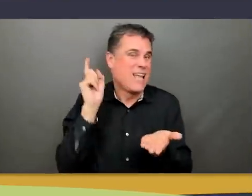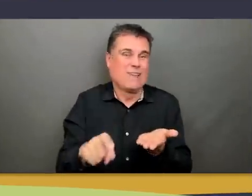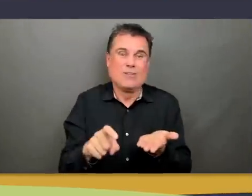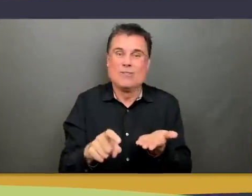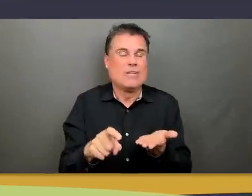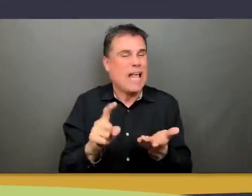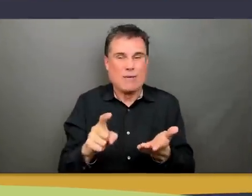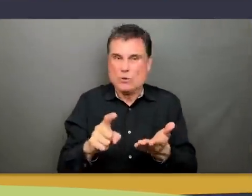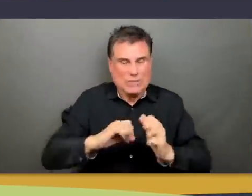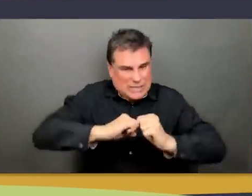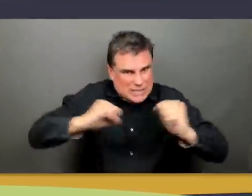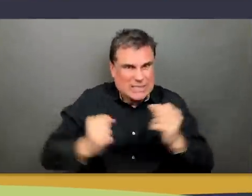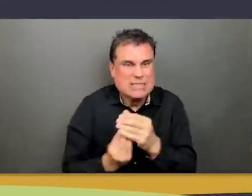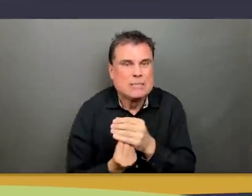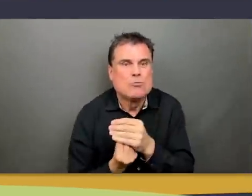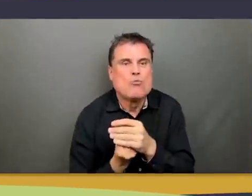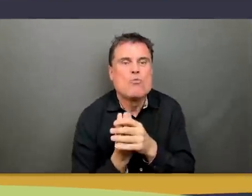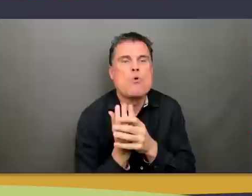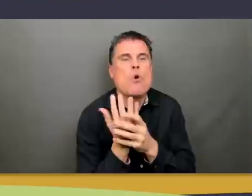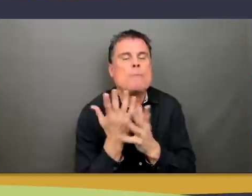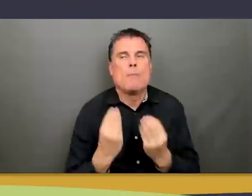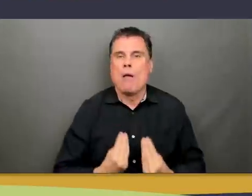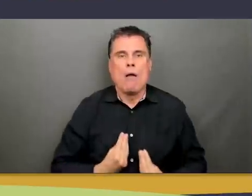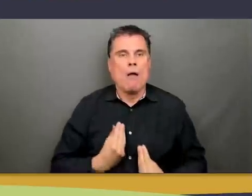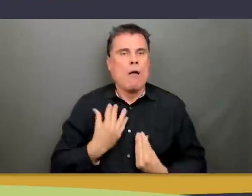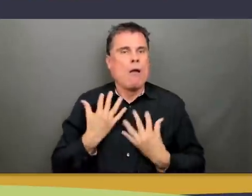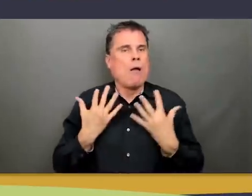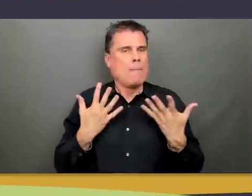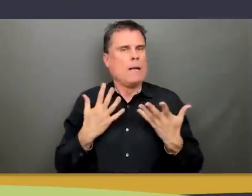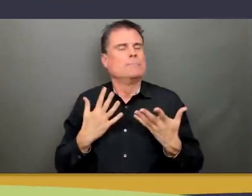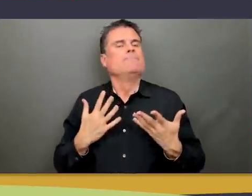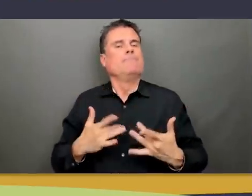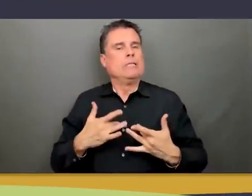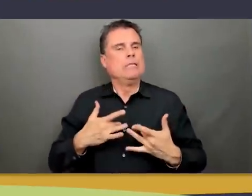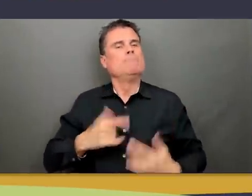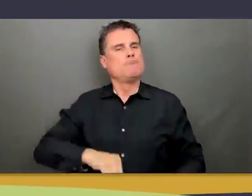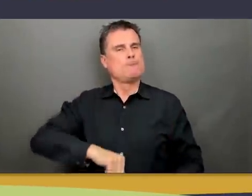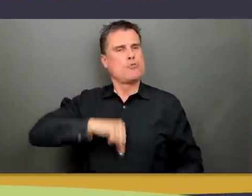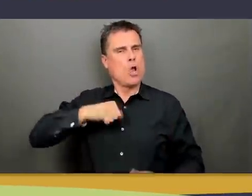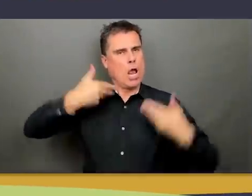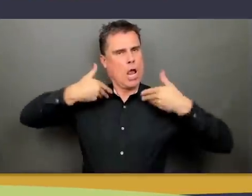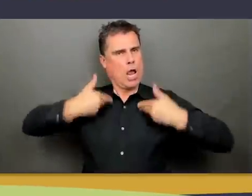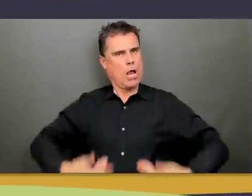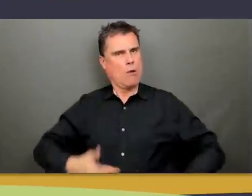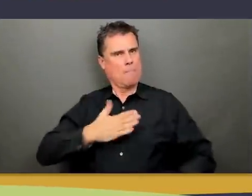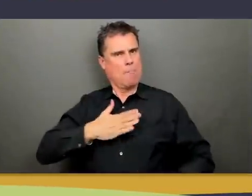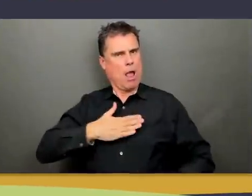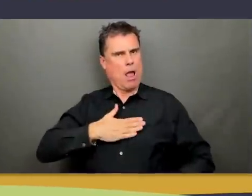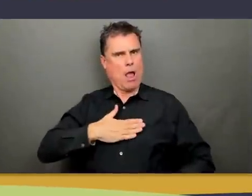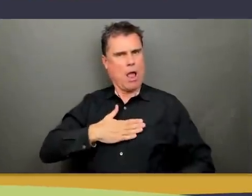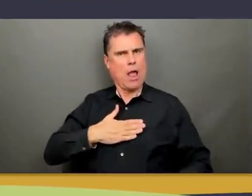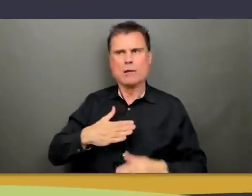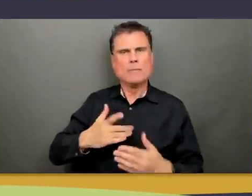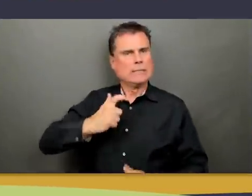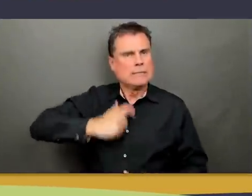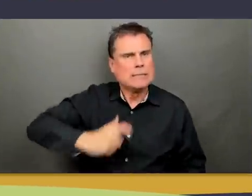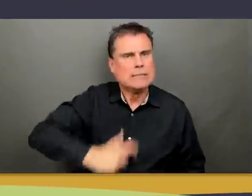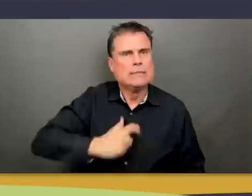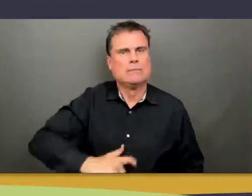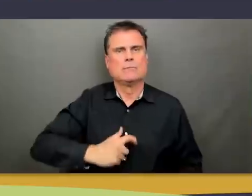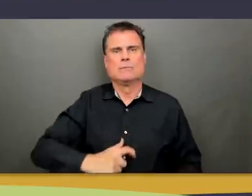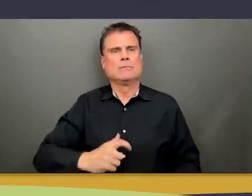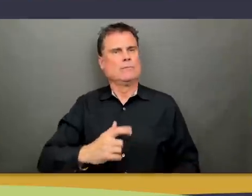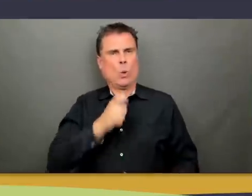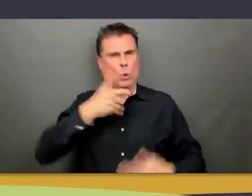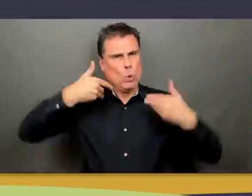of who they are and, you know, not have to worry about, you know, if they're going to be safe, you know, with